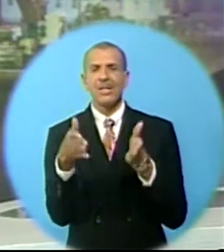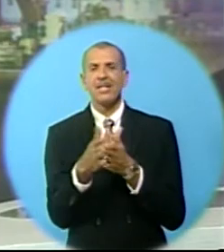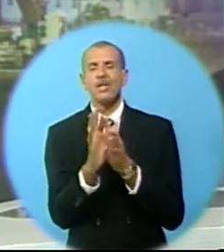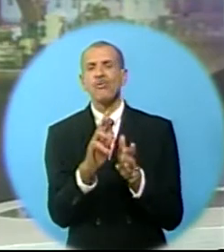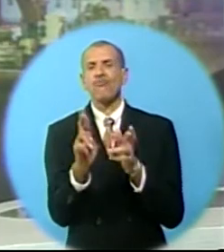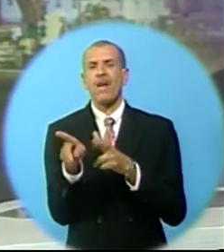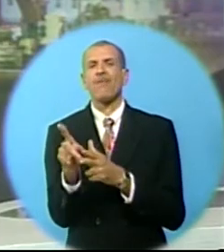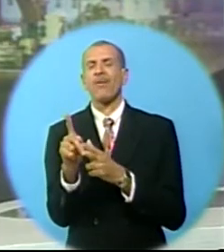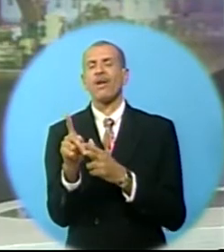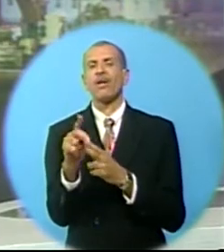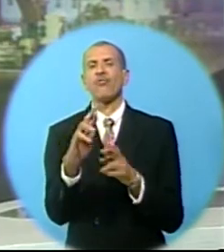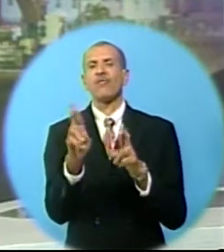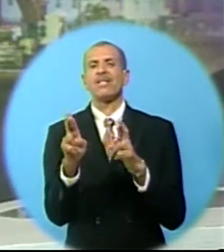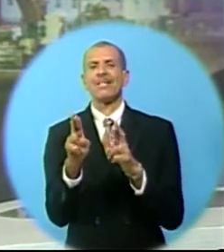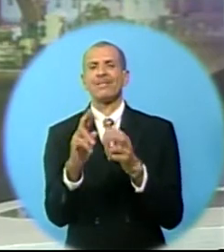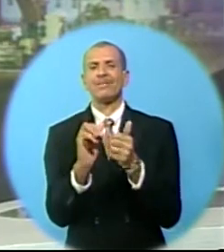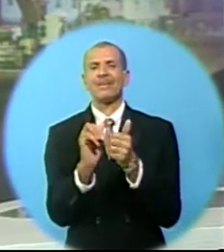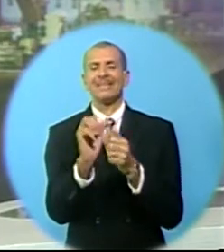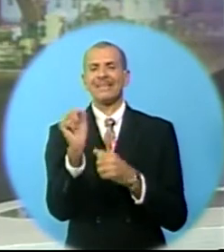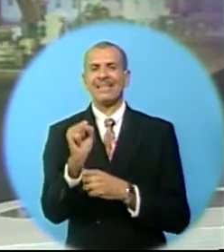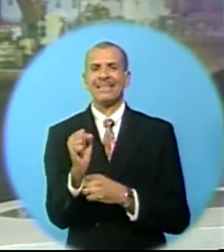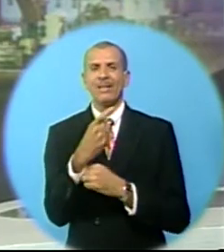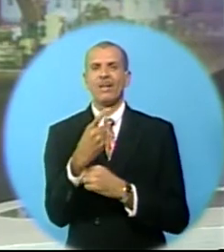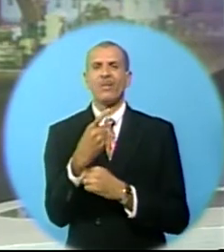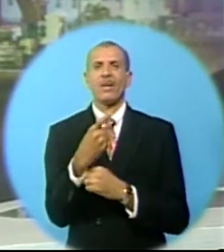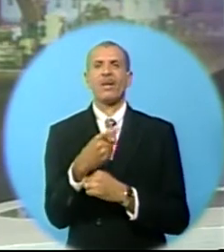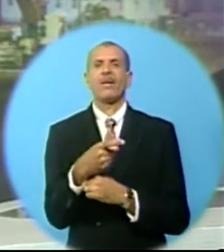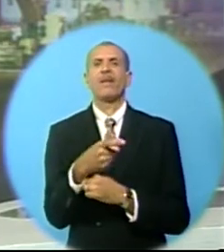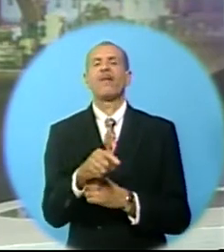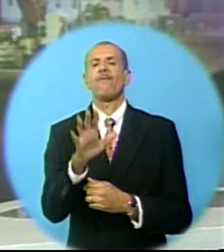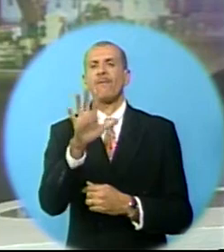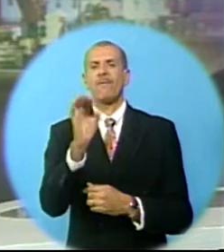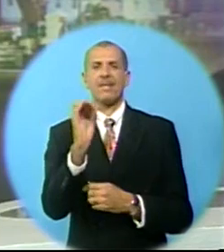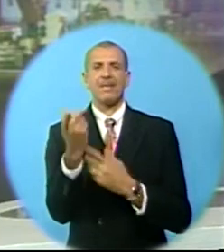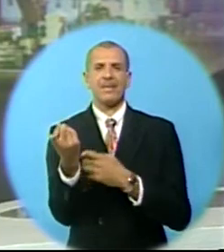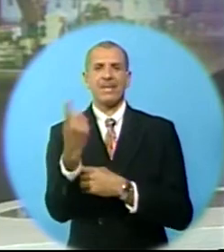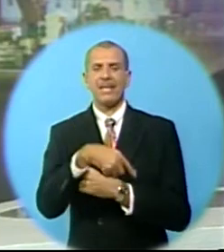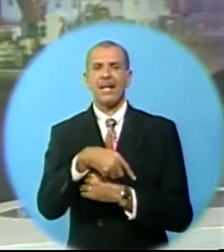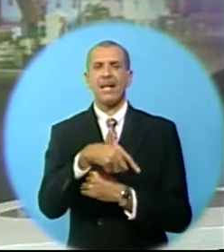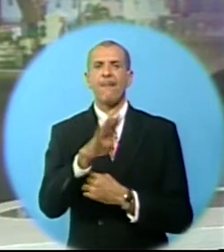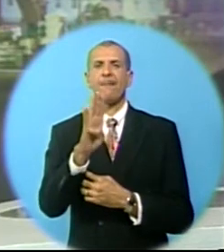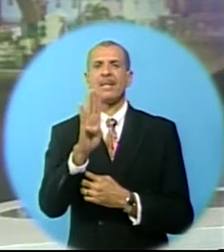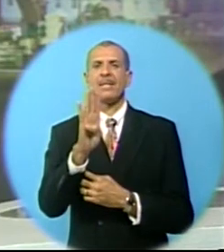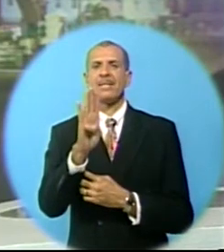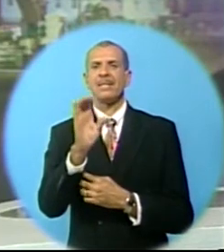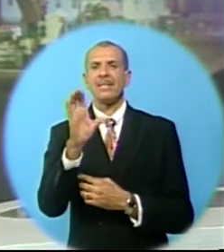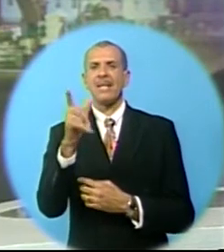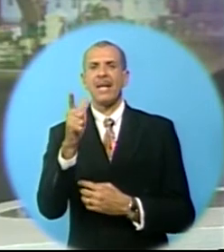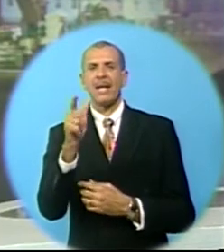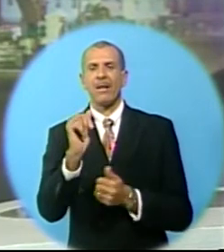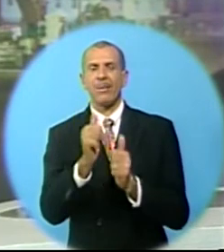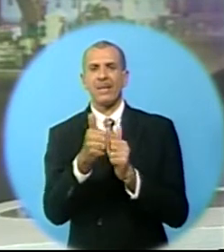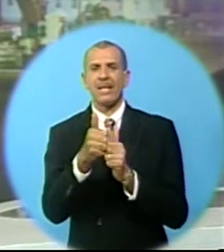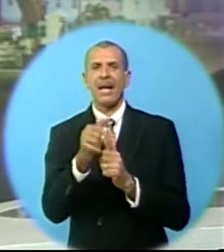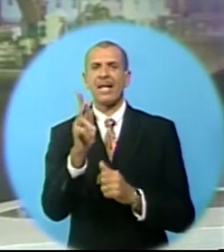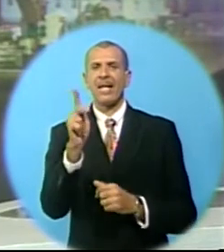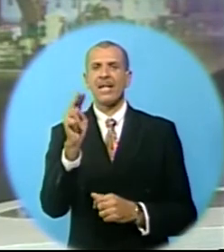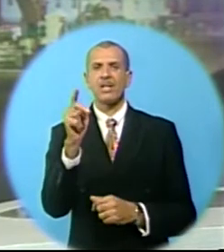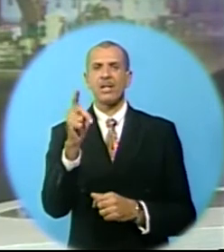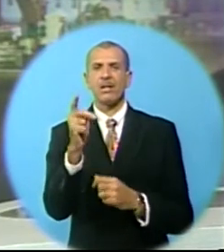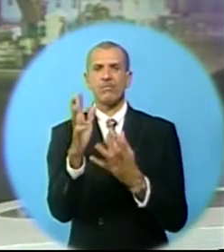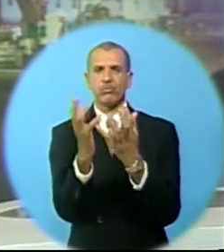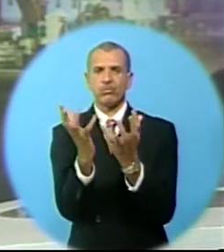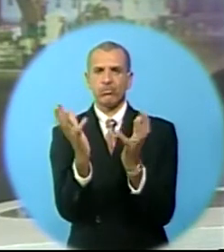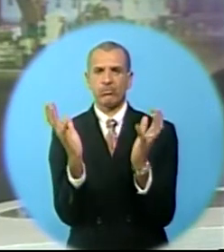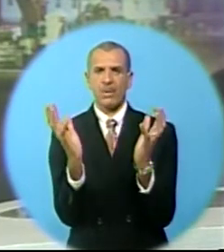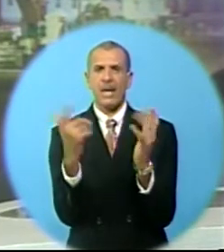upcoming regional season with an unbeaten half-century today. Day 2 of the BCA trial match at Kensington Oval. Chase is on